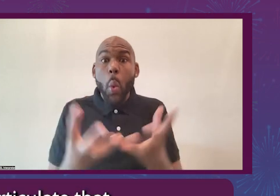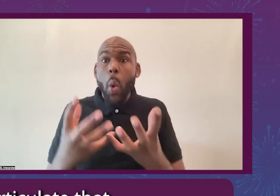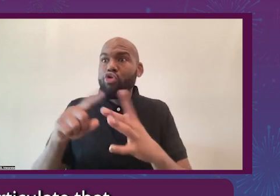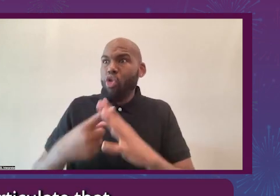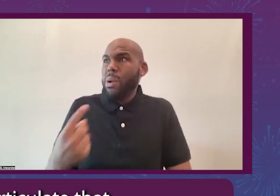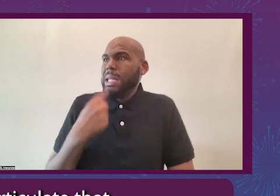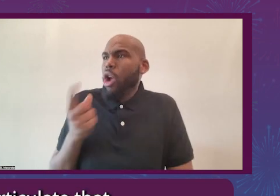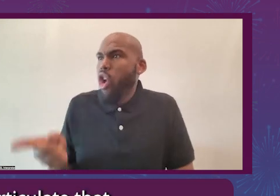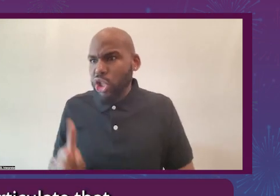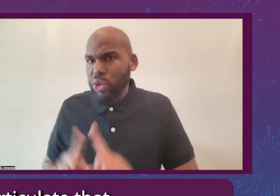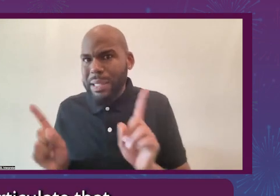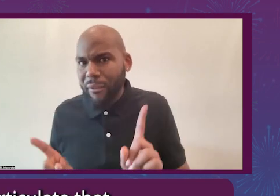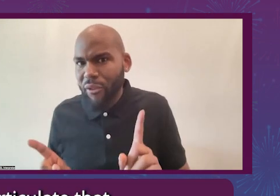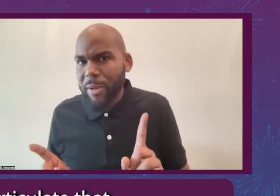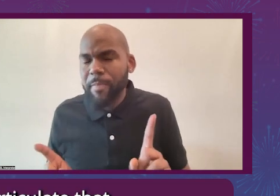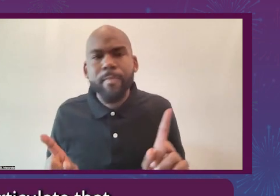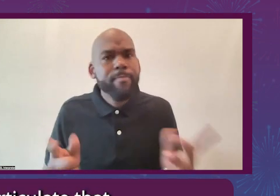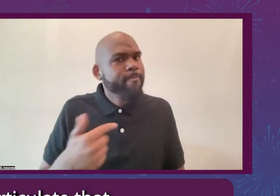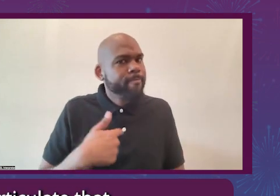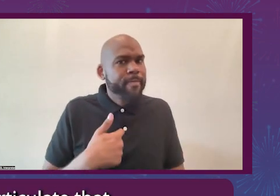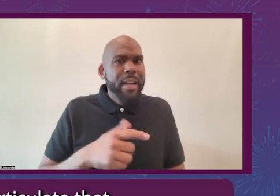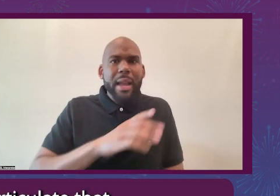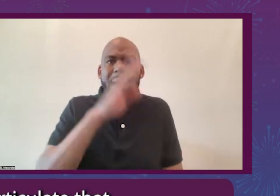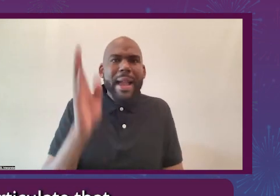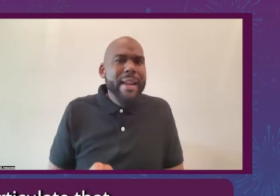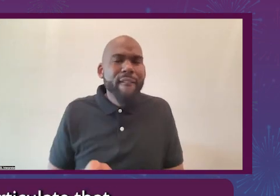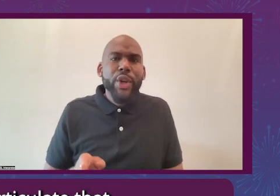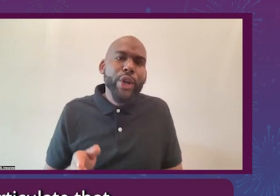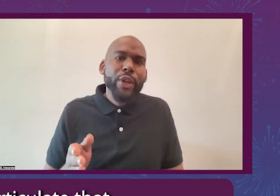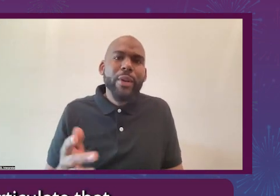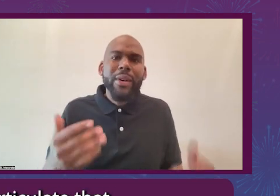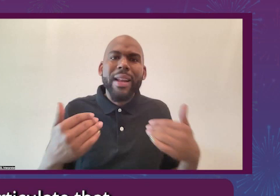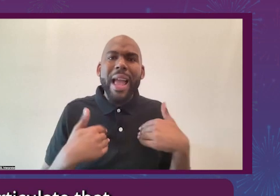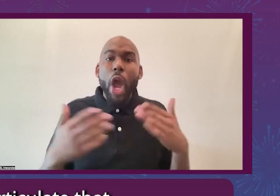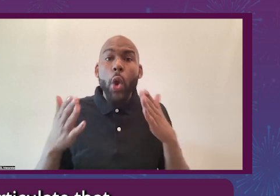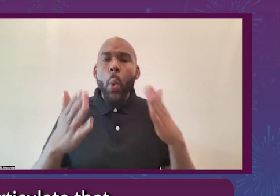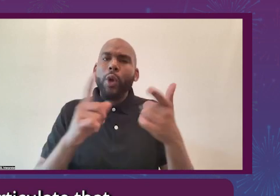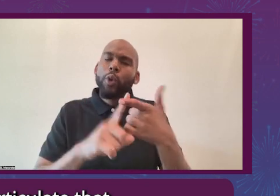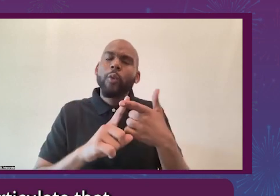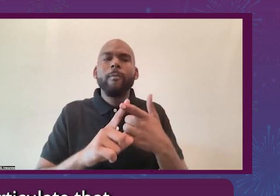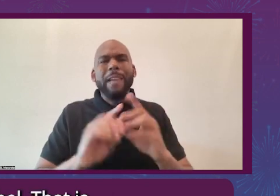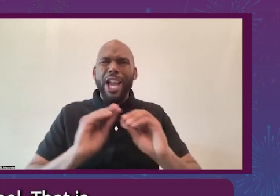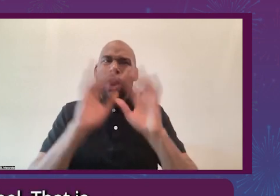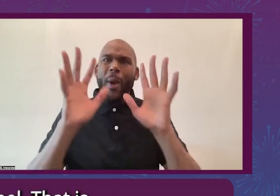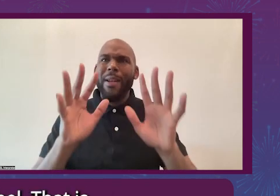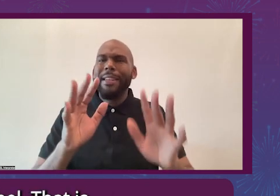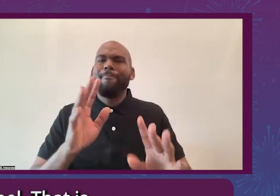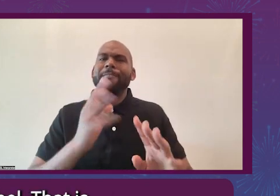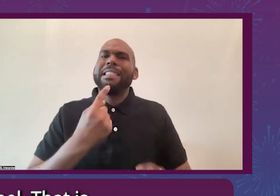And I just had never had a way to articulate that. And then when I read Judy's words, I was